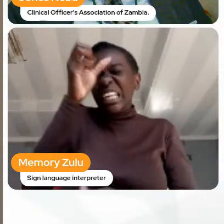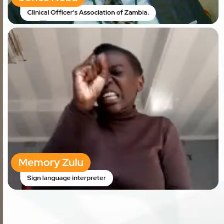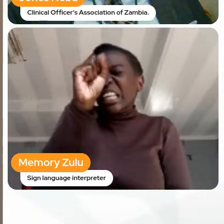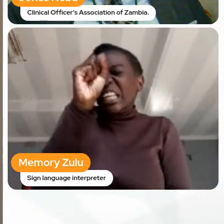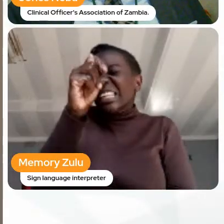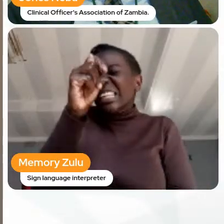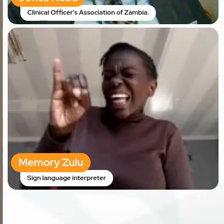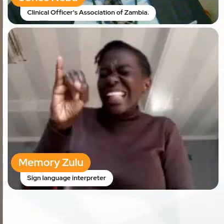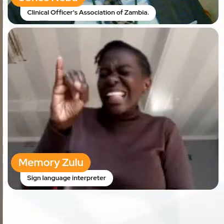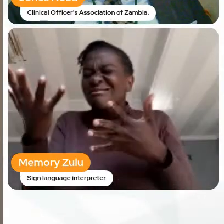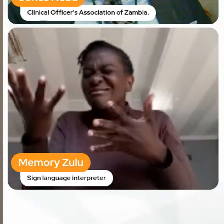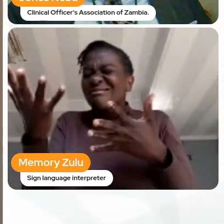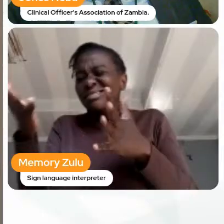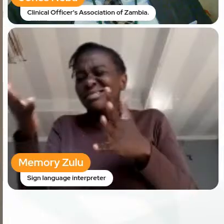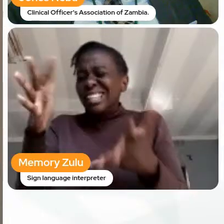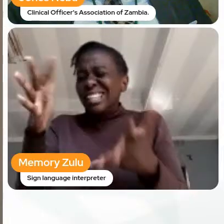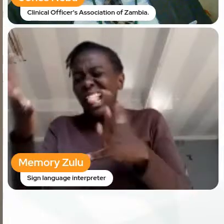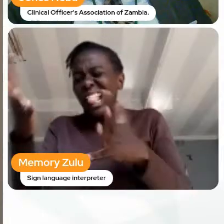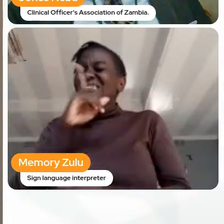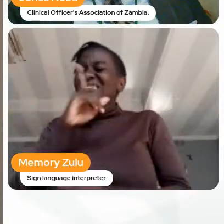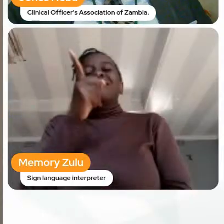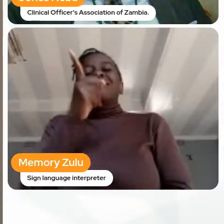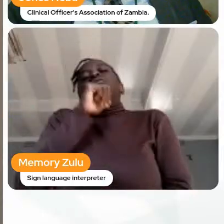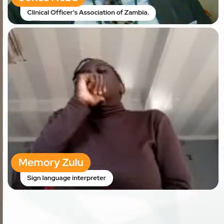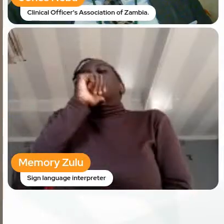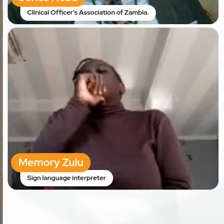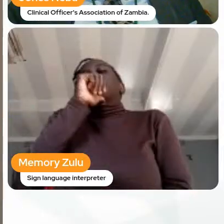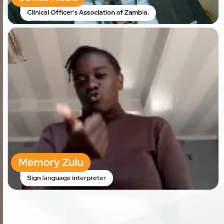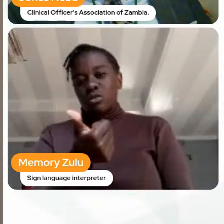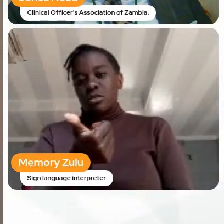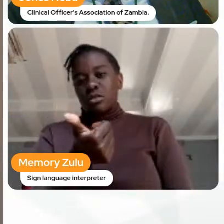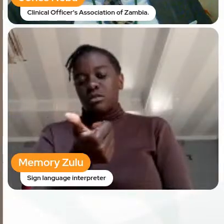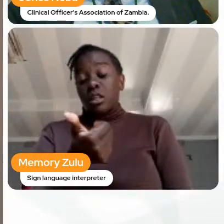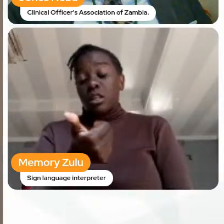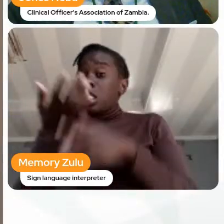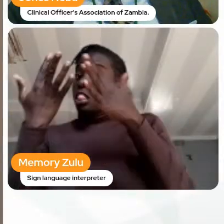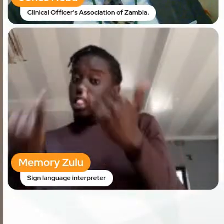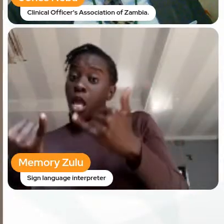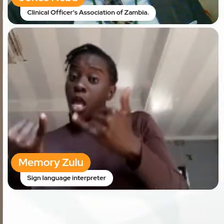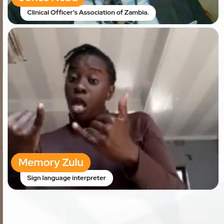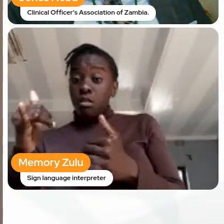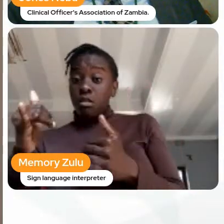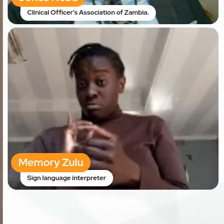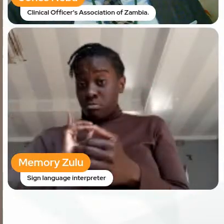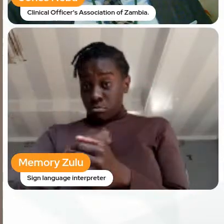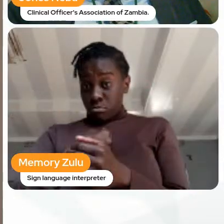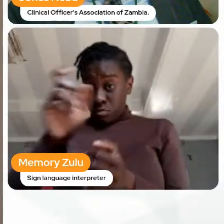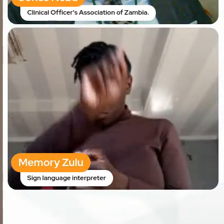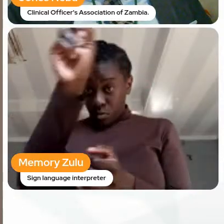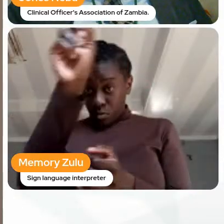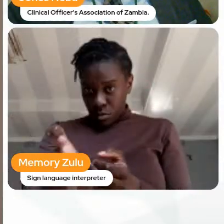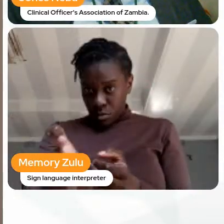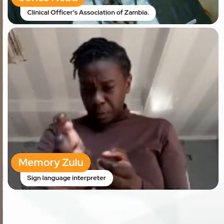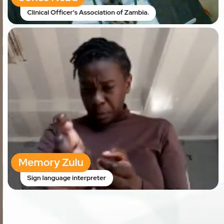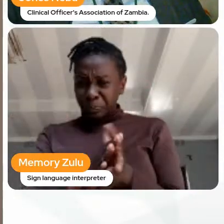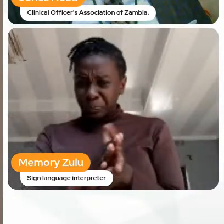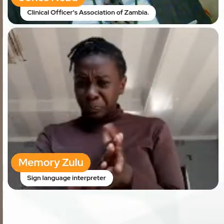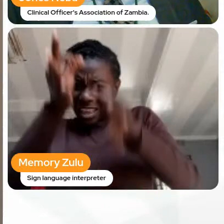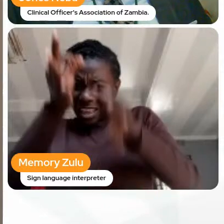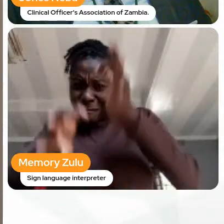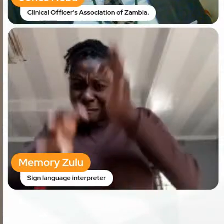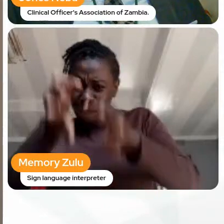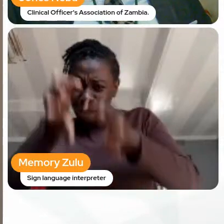understand what are some of the common symptoms that one gets to experience when they're having either an STI or a